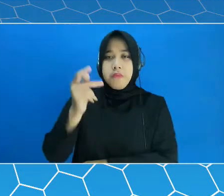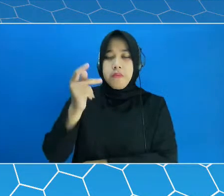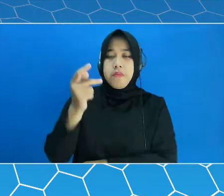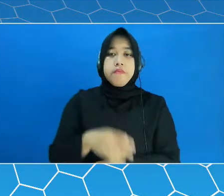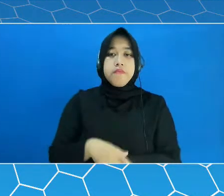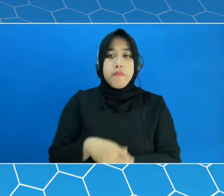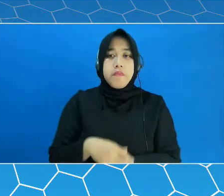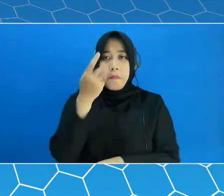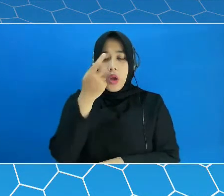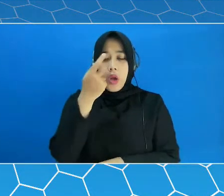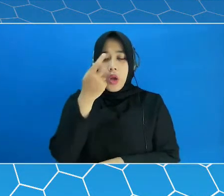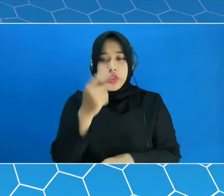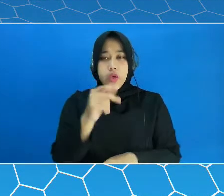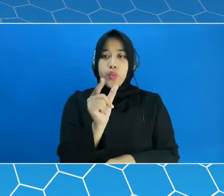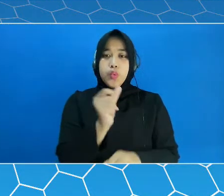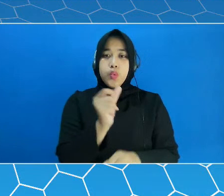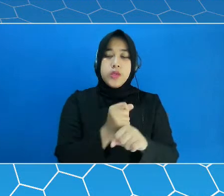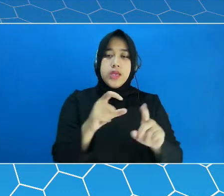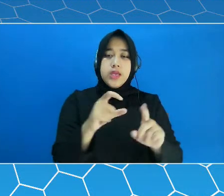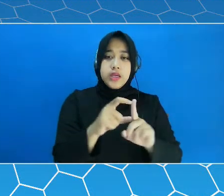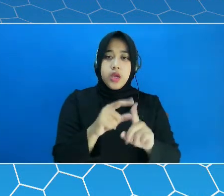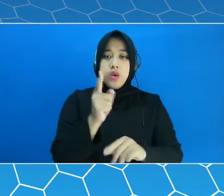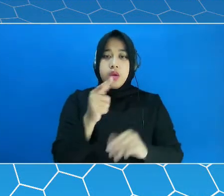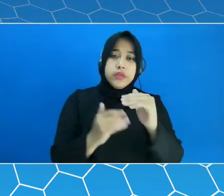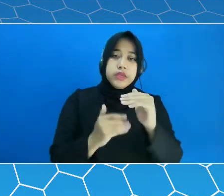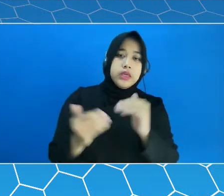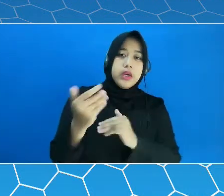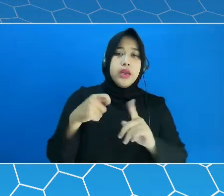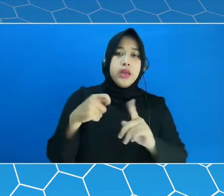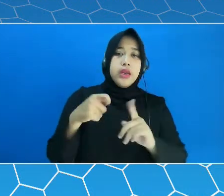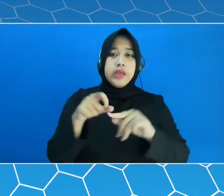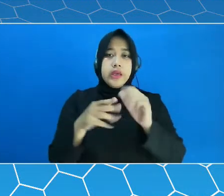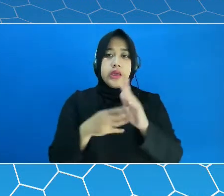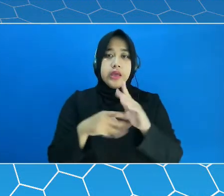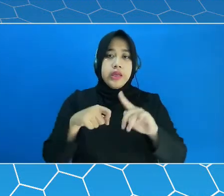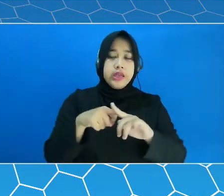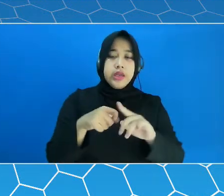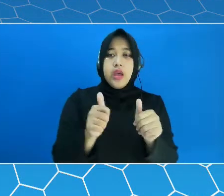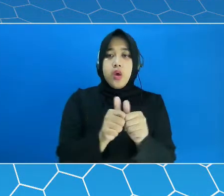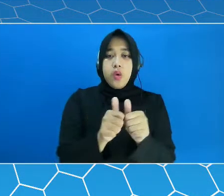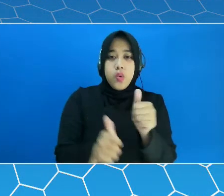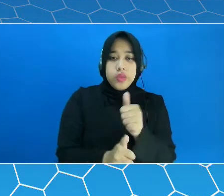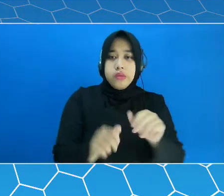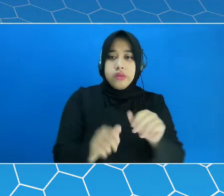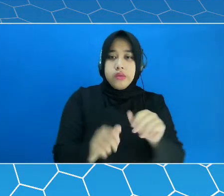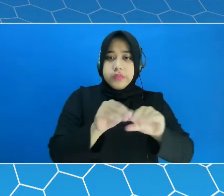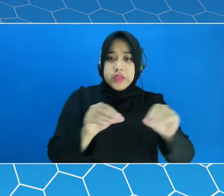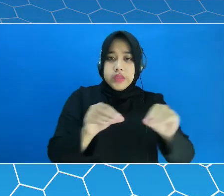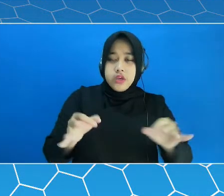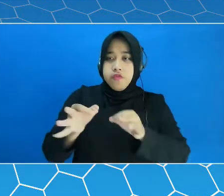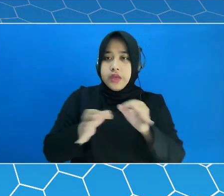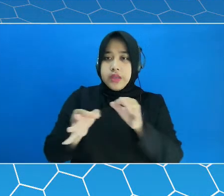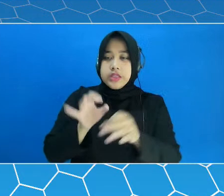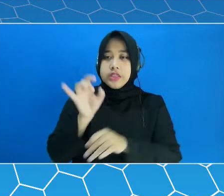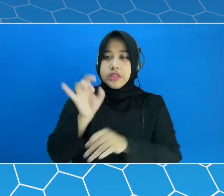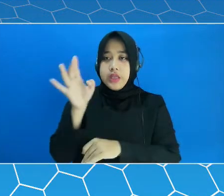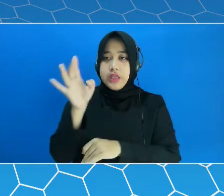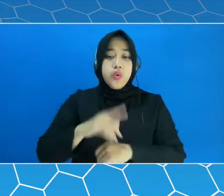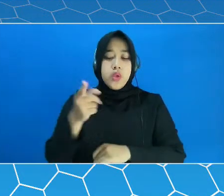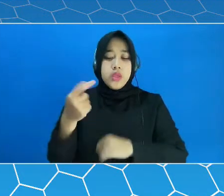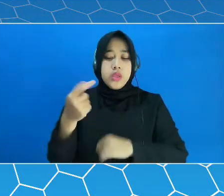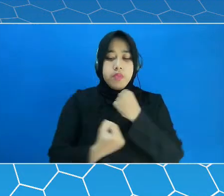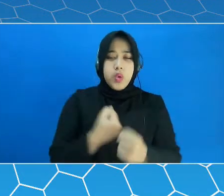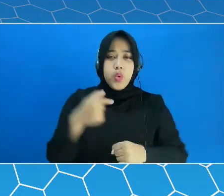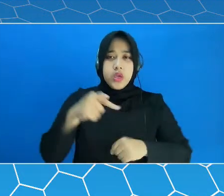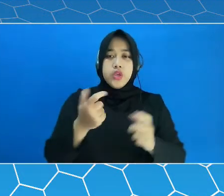facilities, our clinics, our wards, but we had followed the standardized SOP that have been introduced by the Ministry of Health. And we also